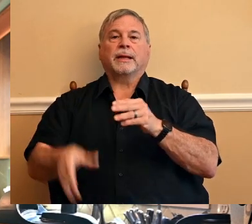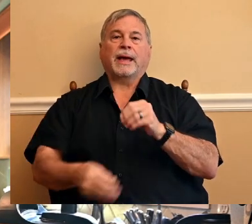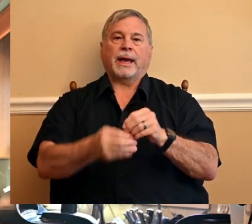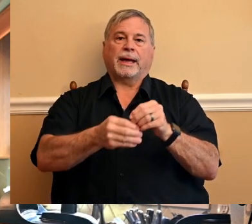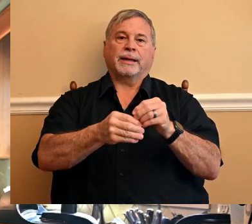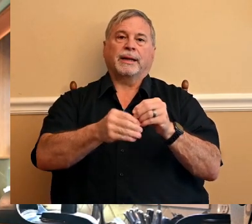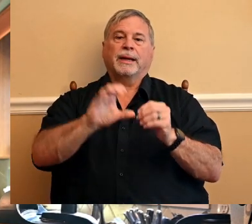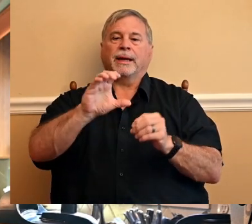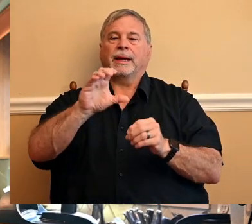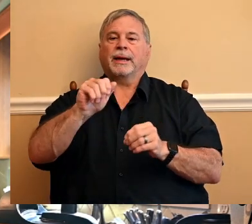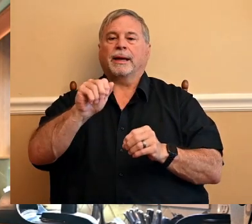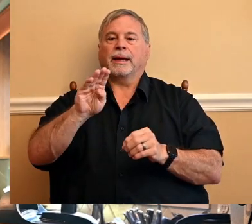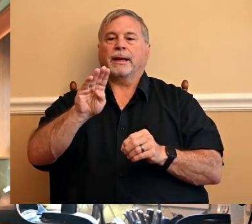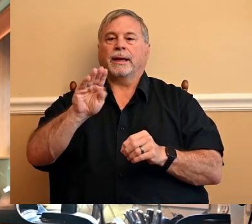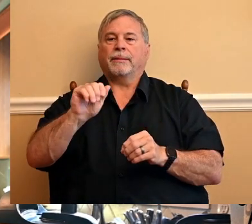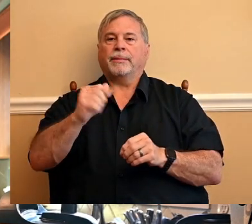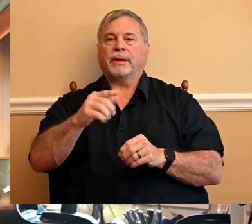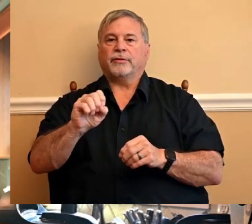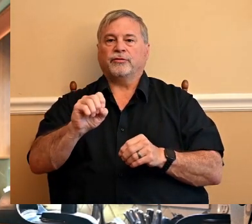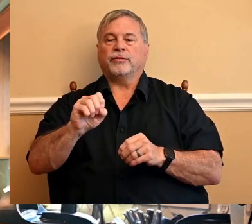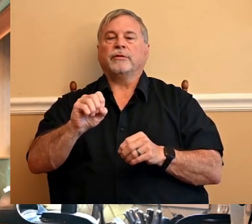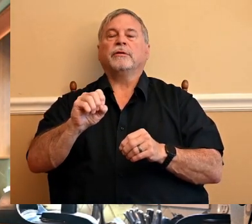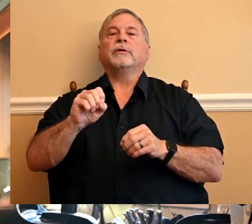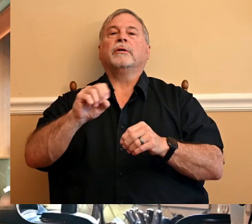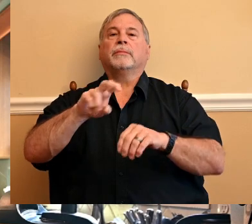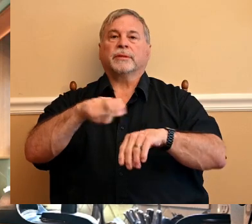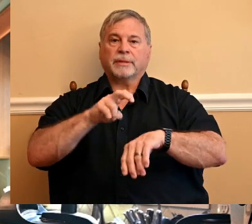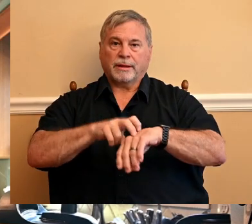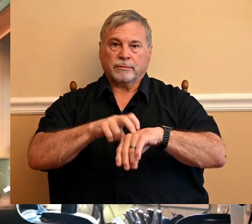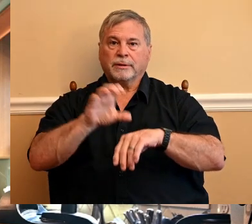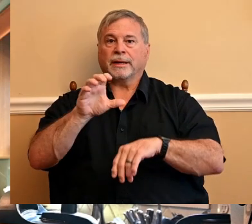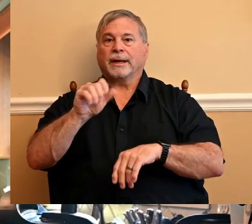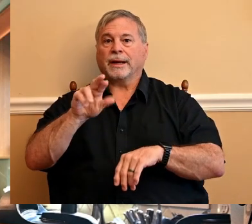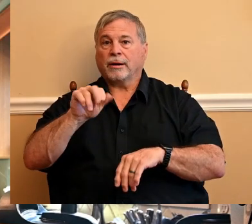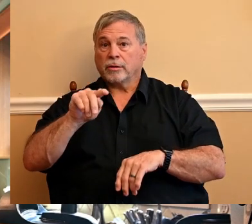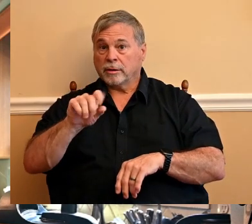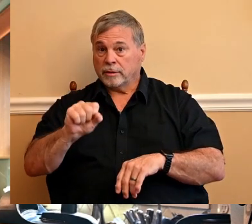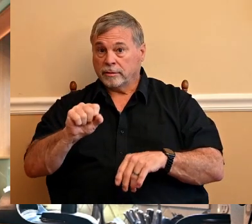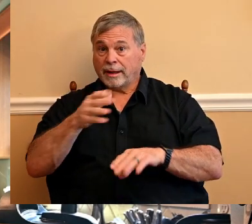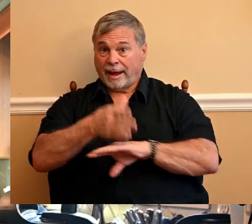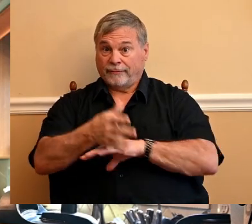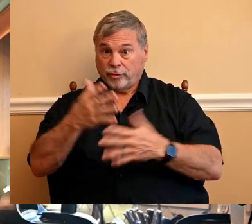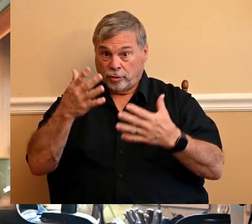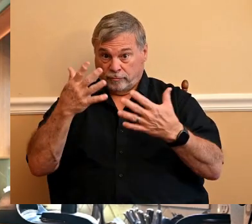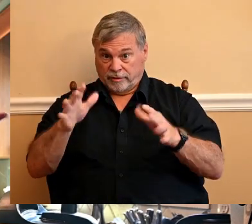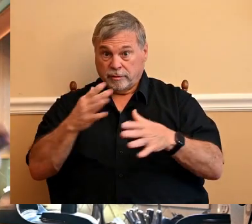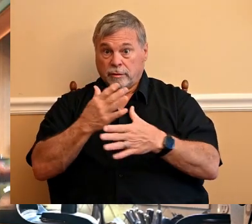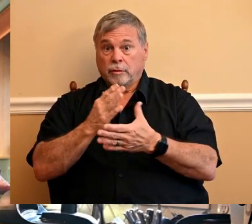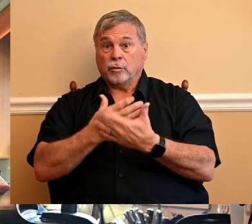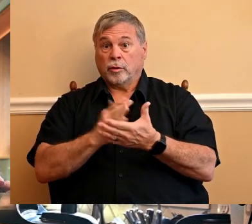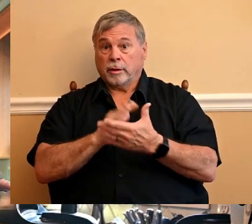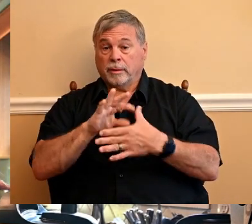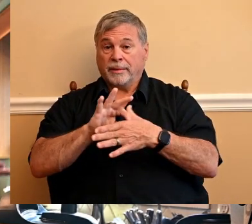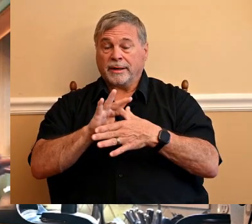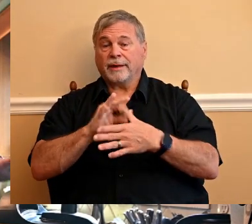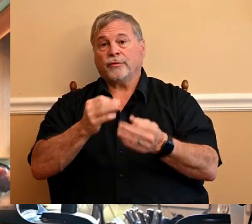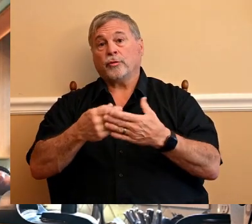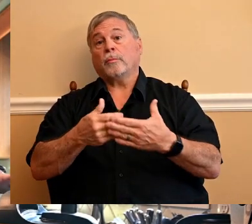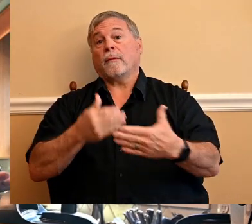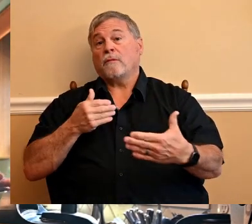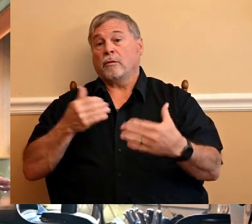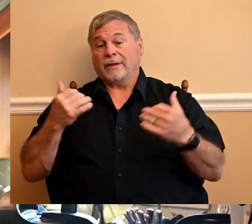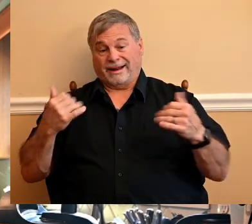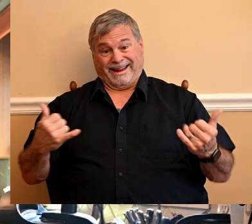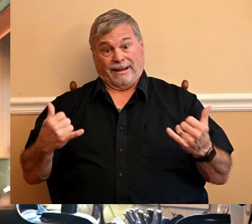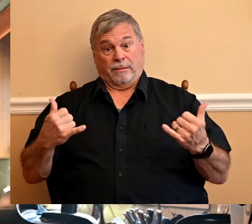and potatoes after cooking the meat. Now the reason you do it after cooking the meat, if we put them in now, if you had